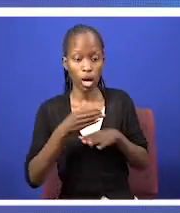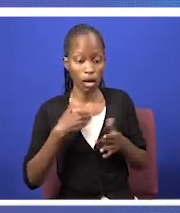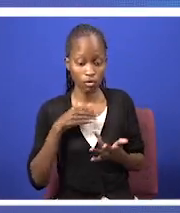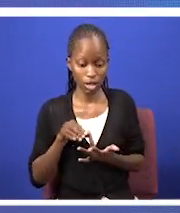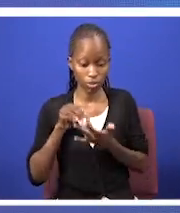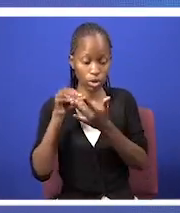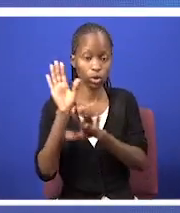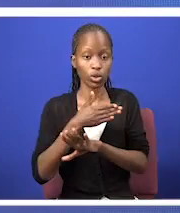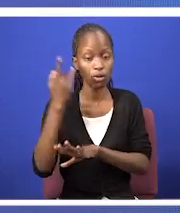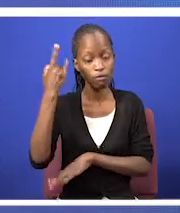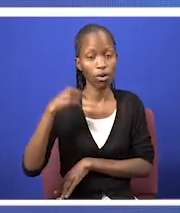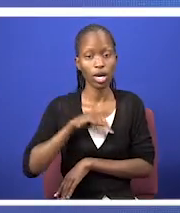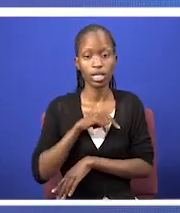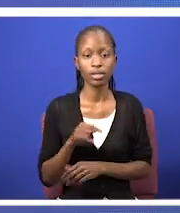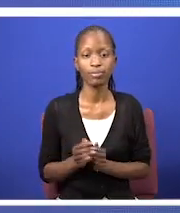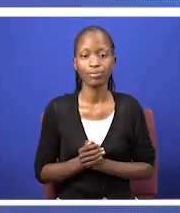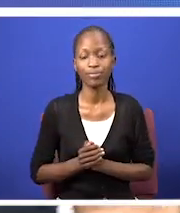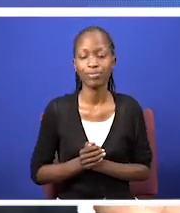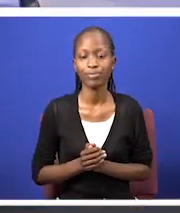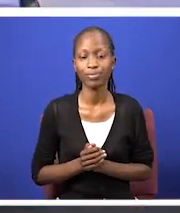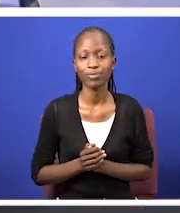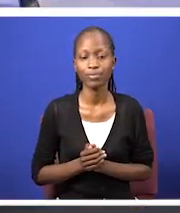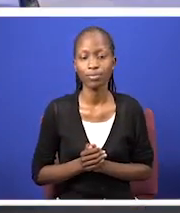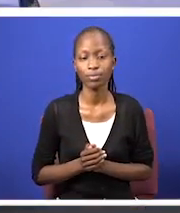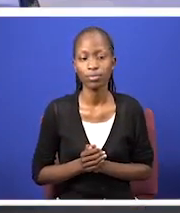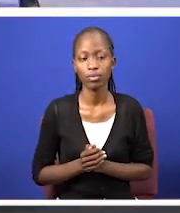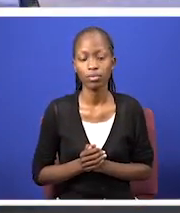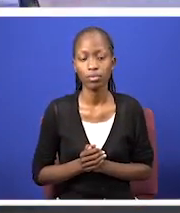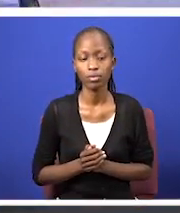team has a special song for us. Worship team, take it away.